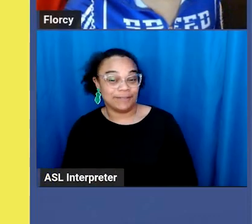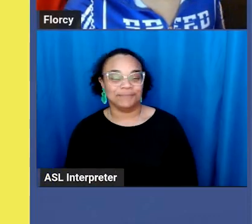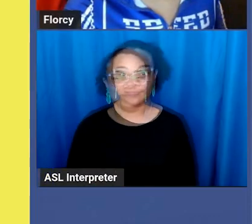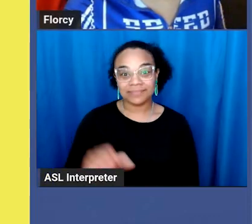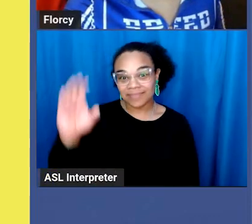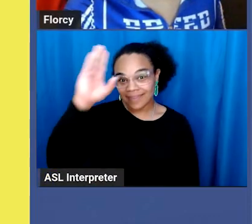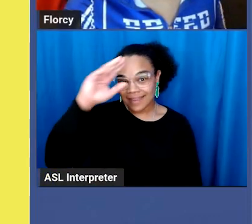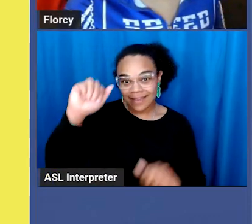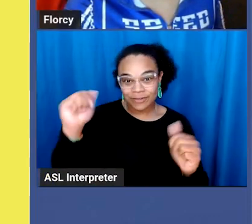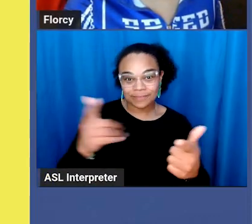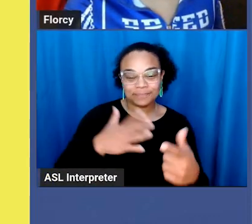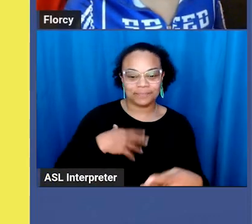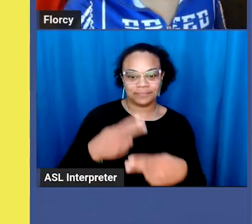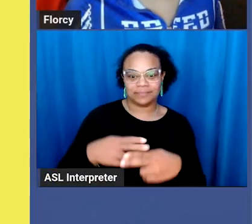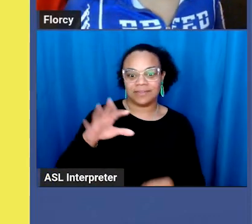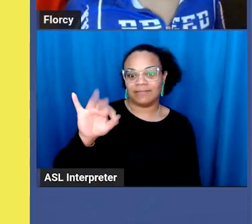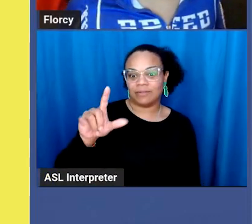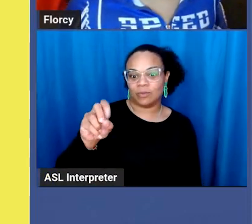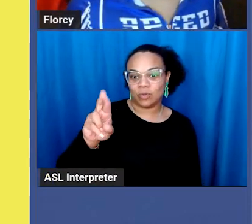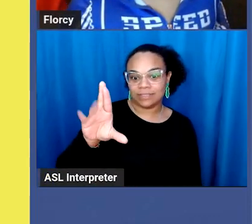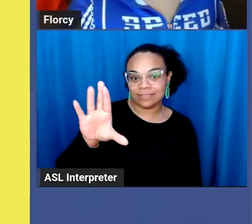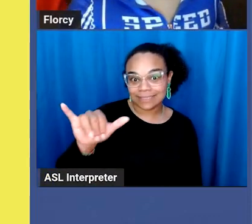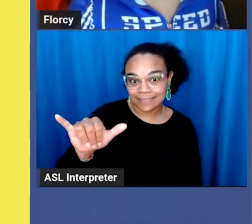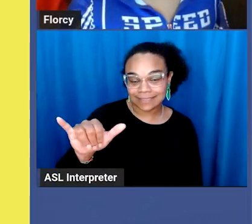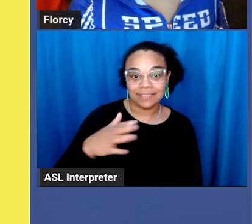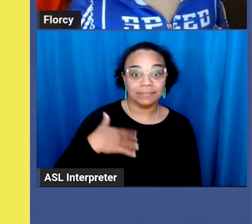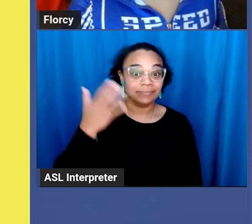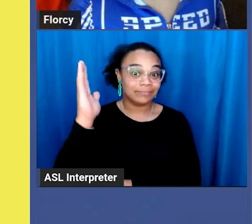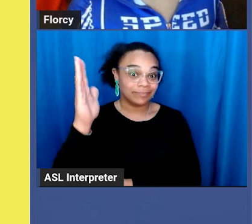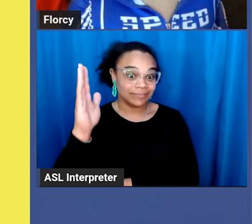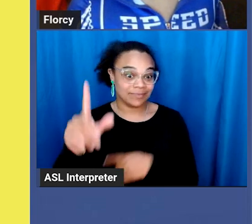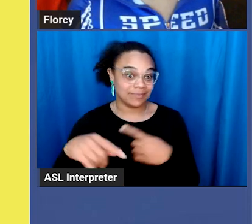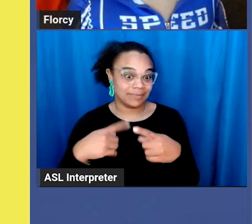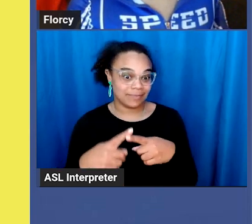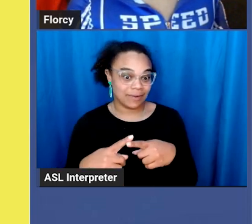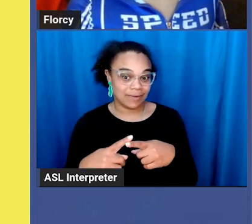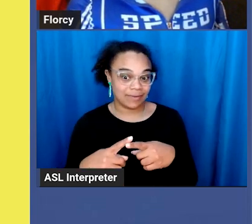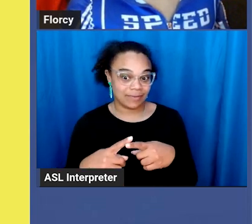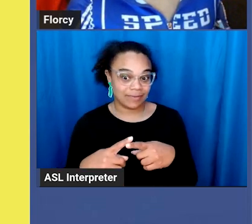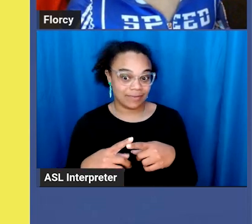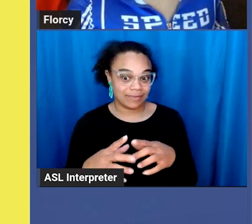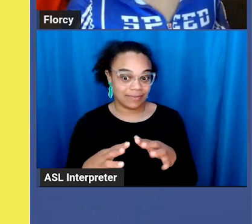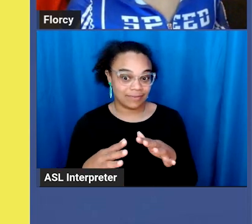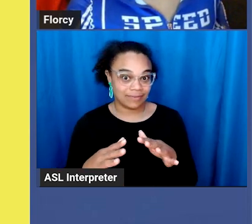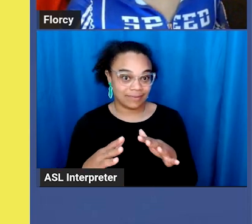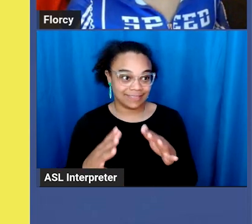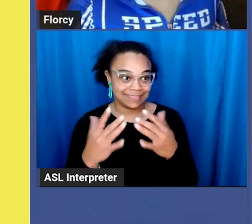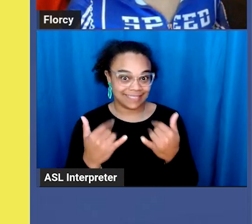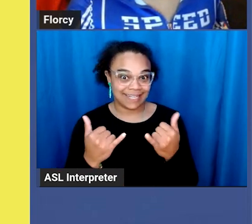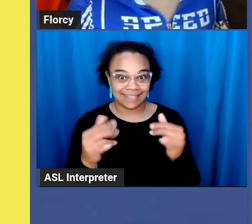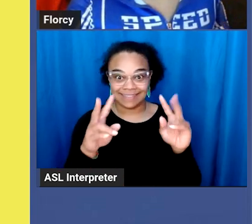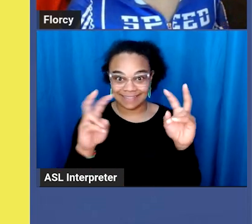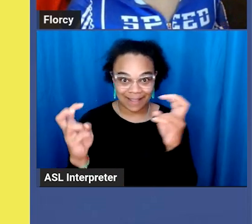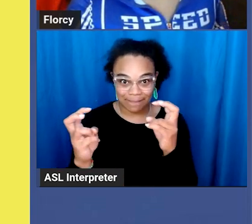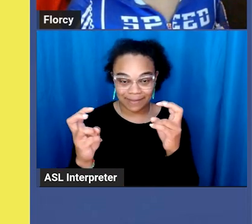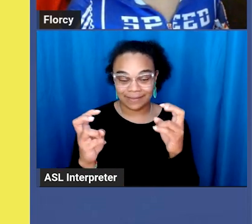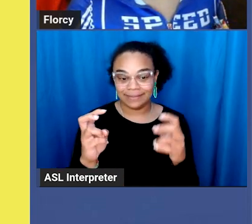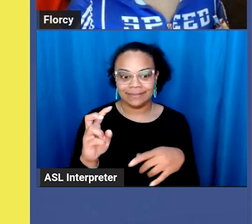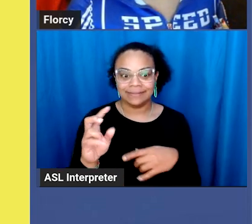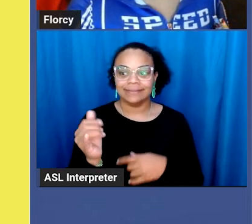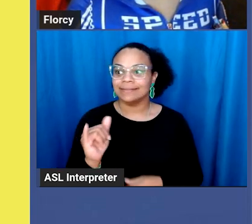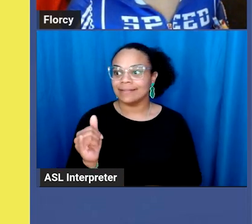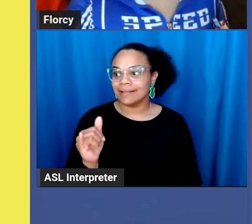Hey everyone, my name is Florcy. My presentation on today's topic is basically